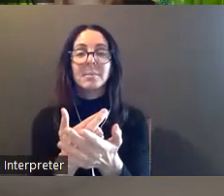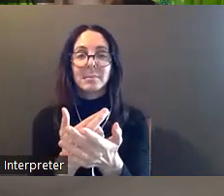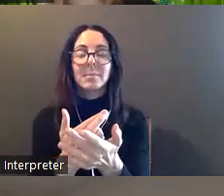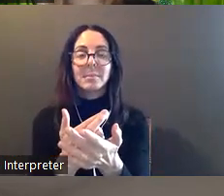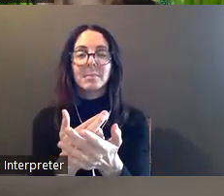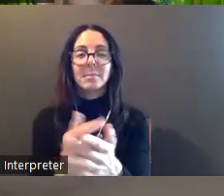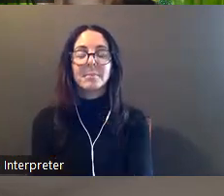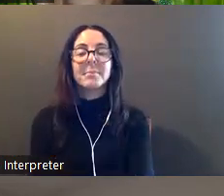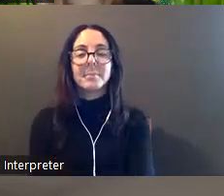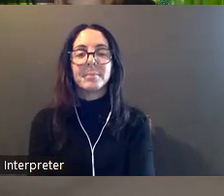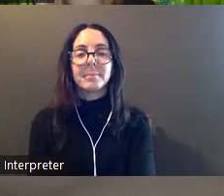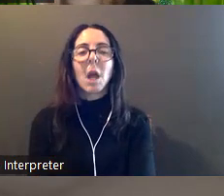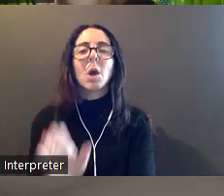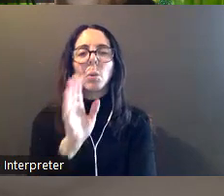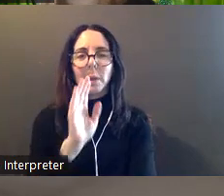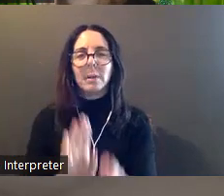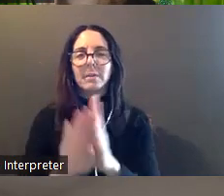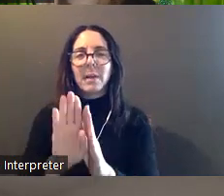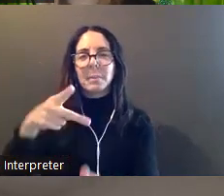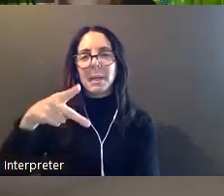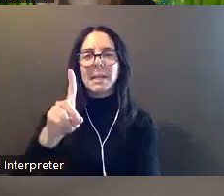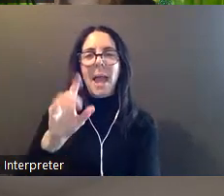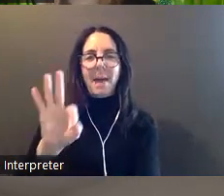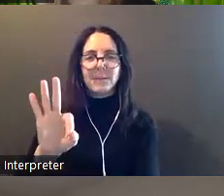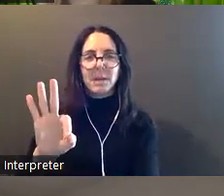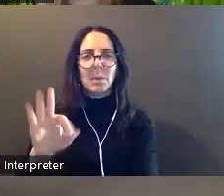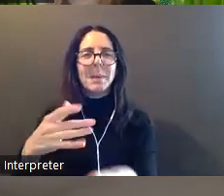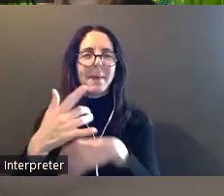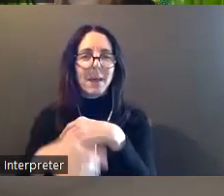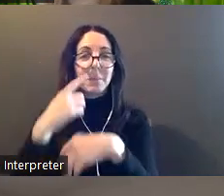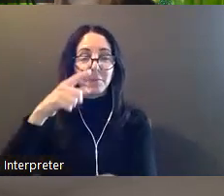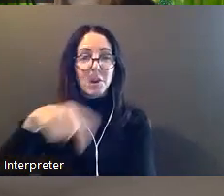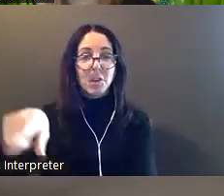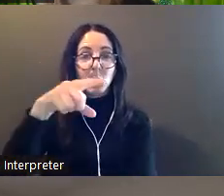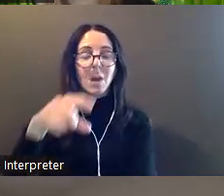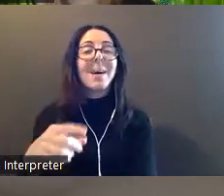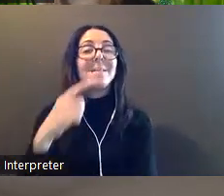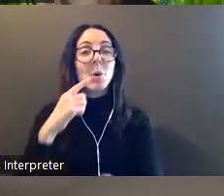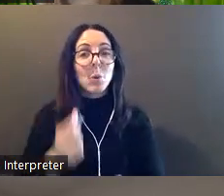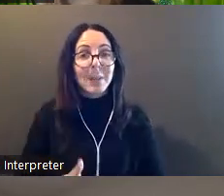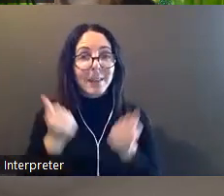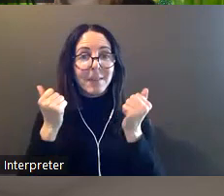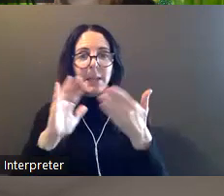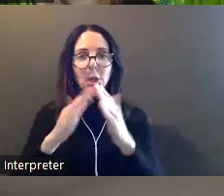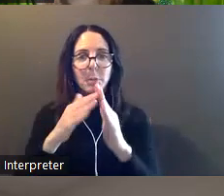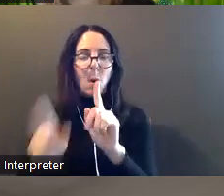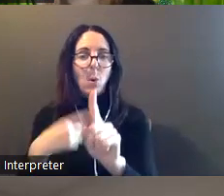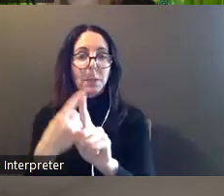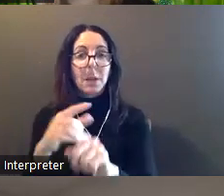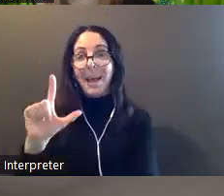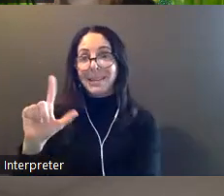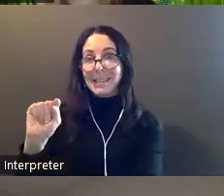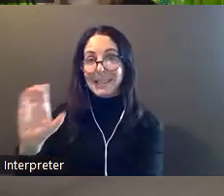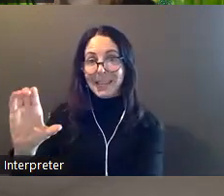to everyone in the form of a PDF. This process is for community dwelling clients only. Long-term care homes